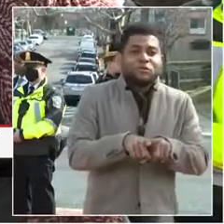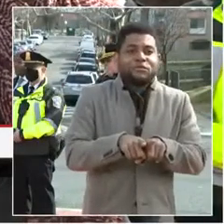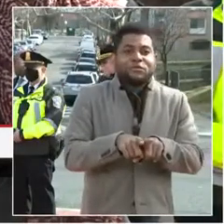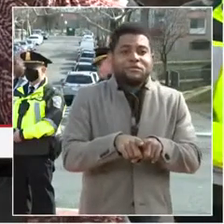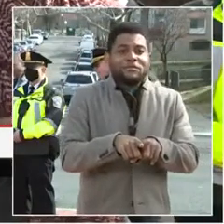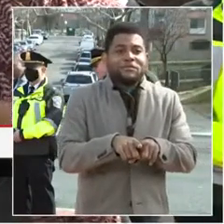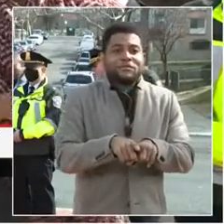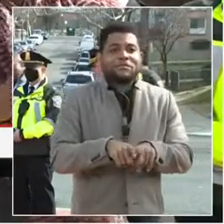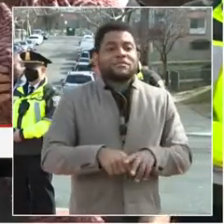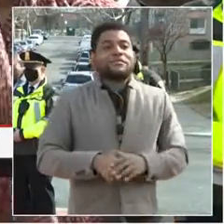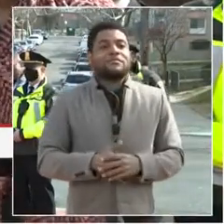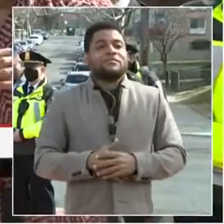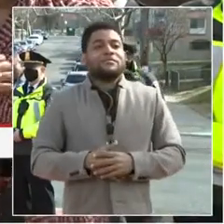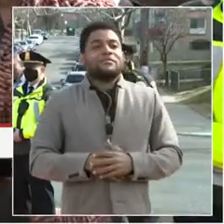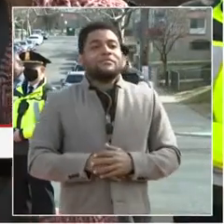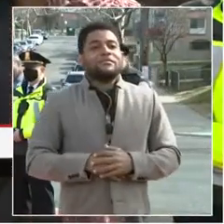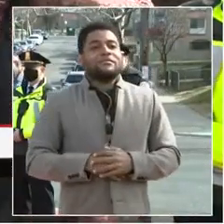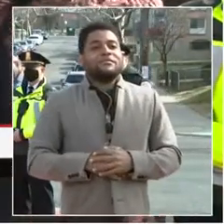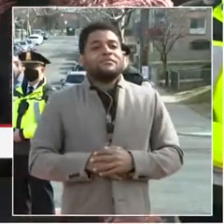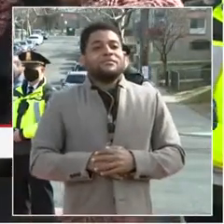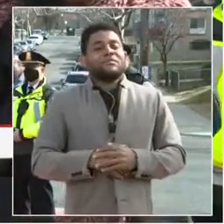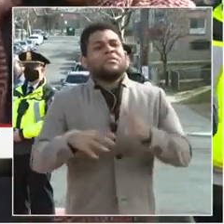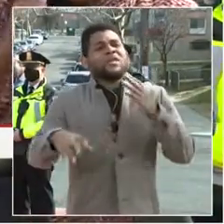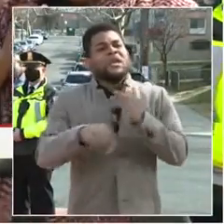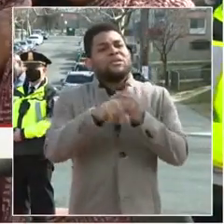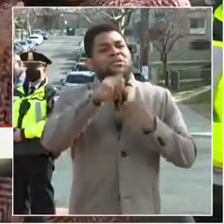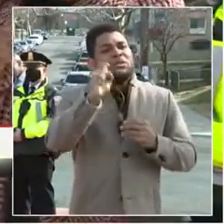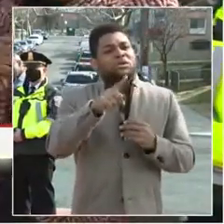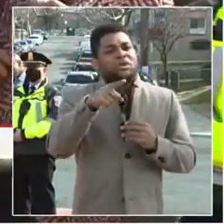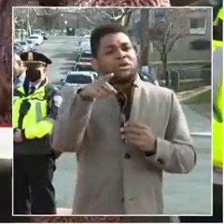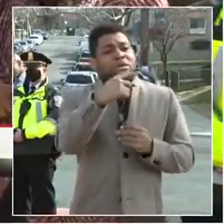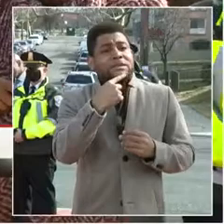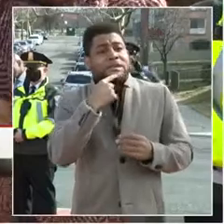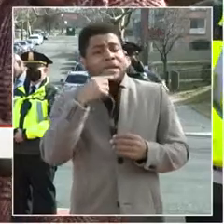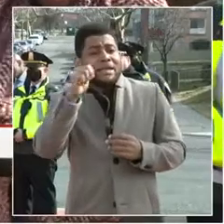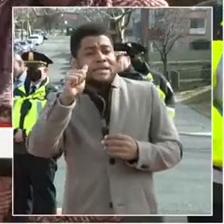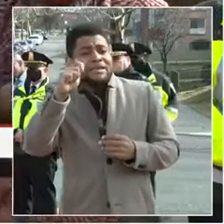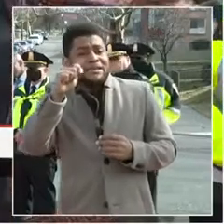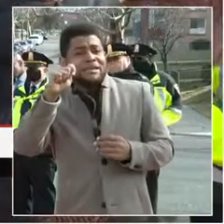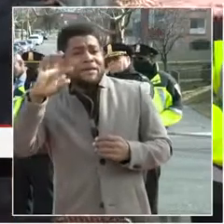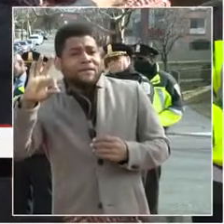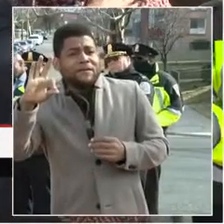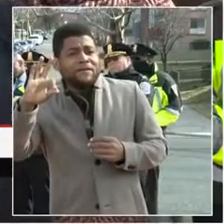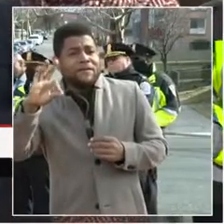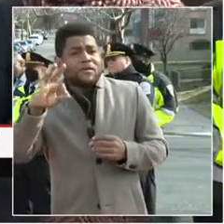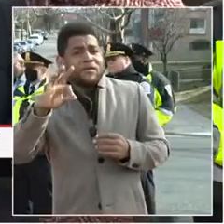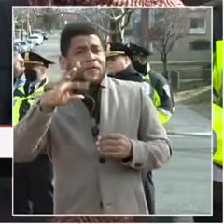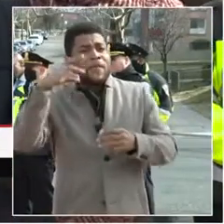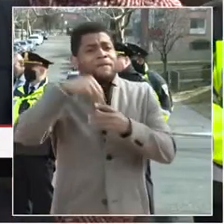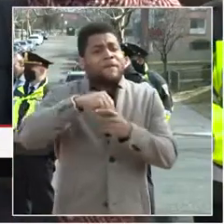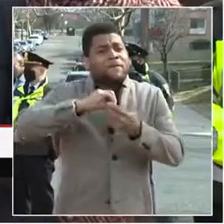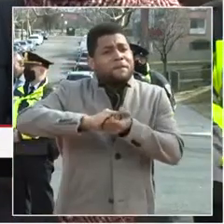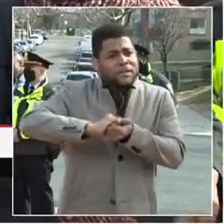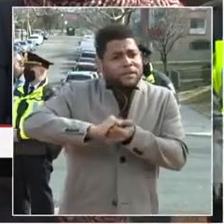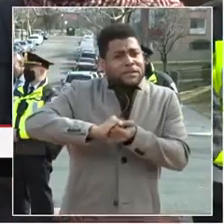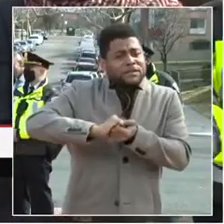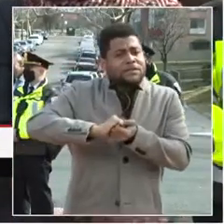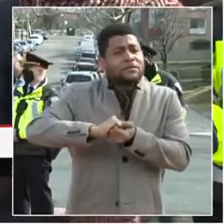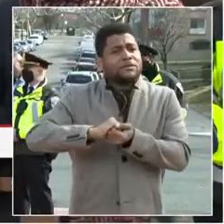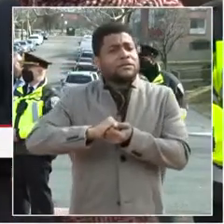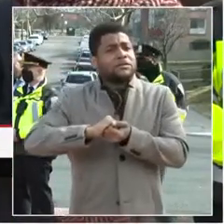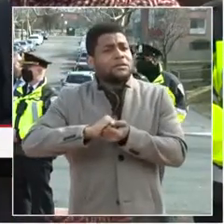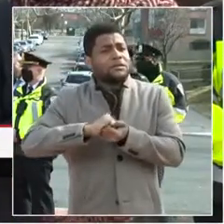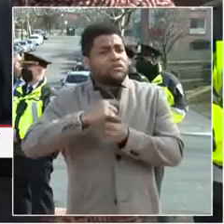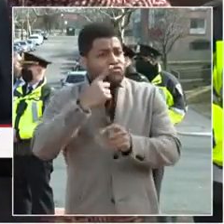You said that I think it was ATF was contributing additional funds for the reward. Is